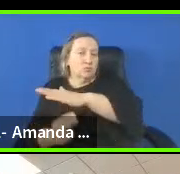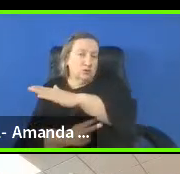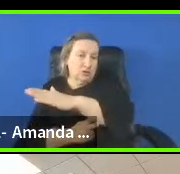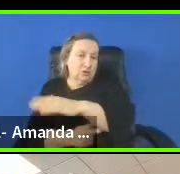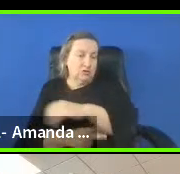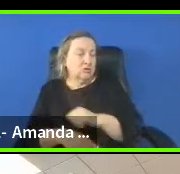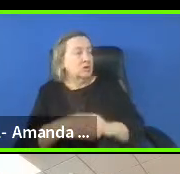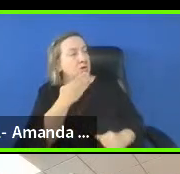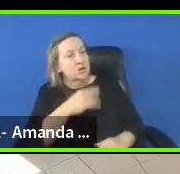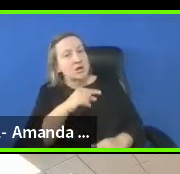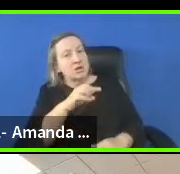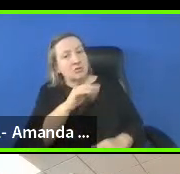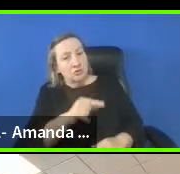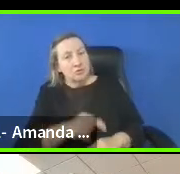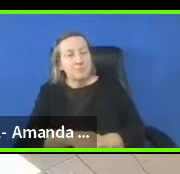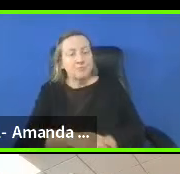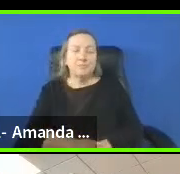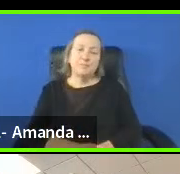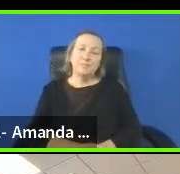Thanks, Greg.